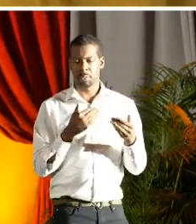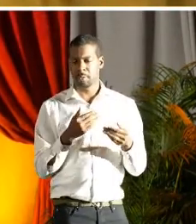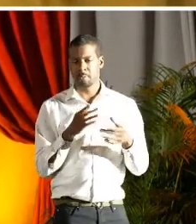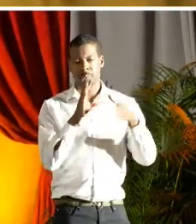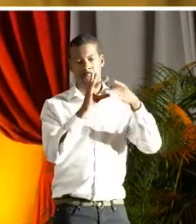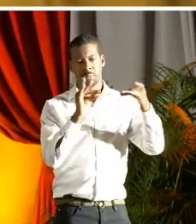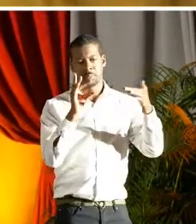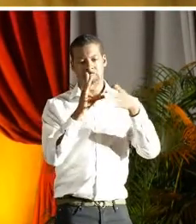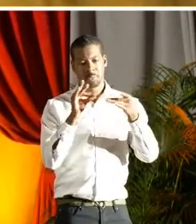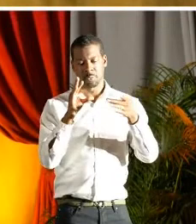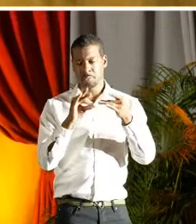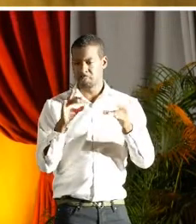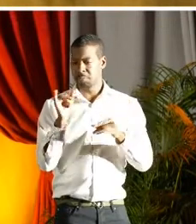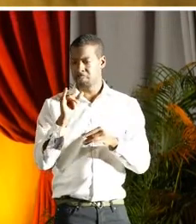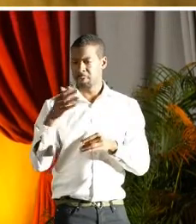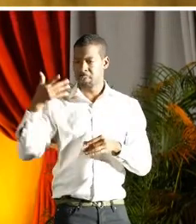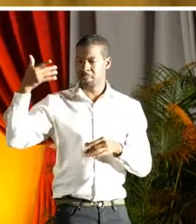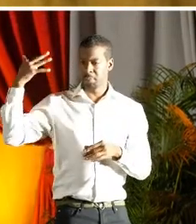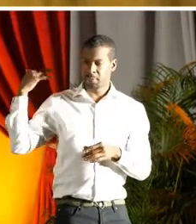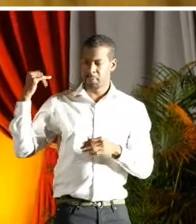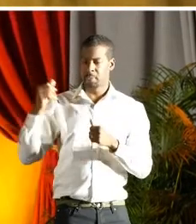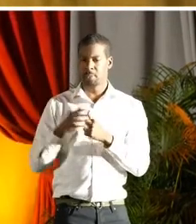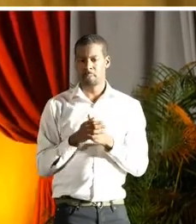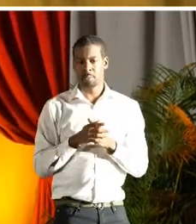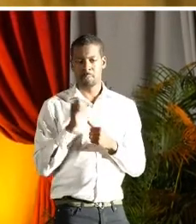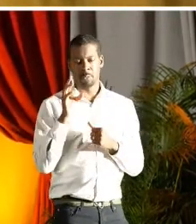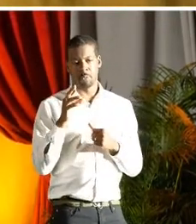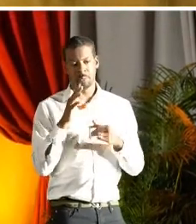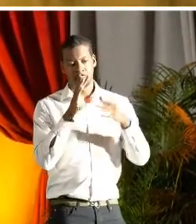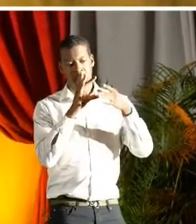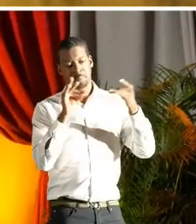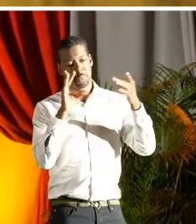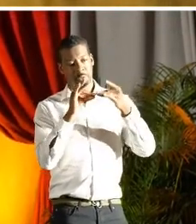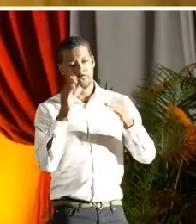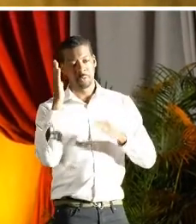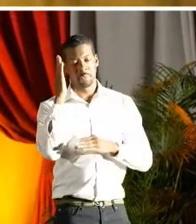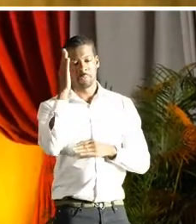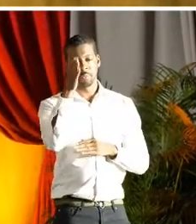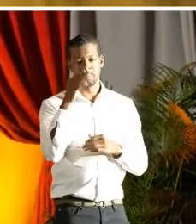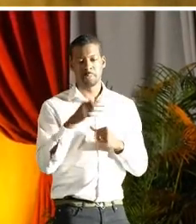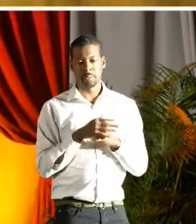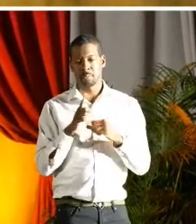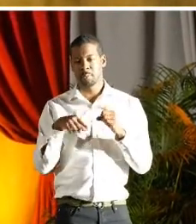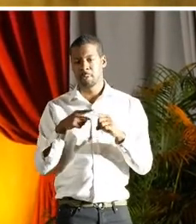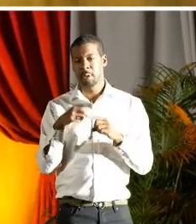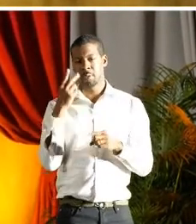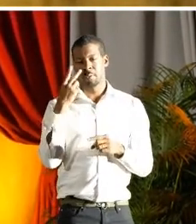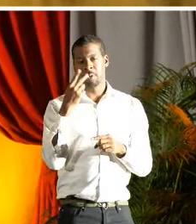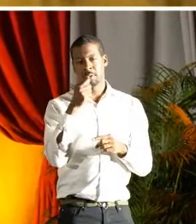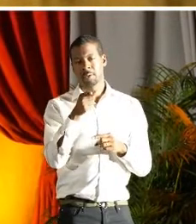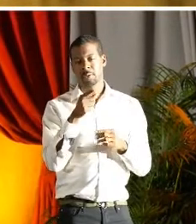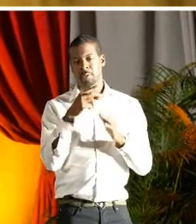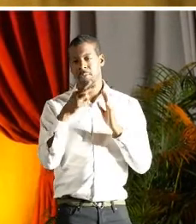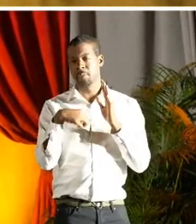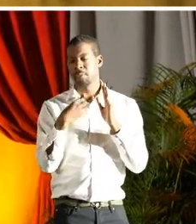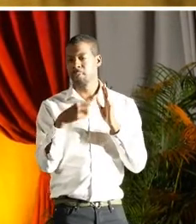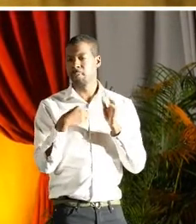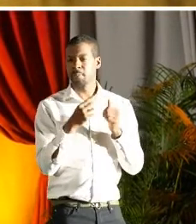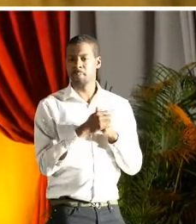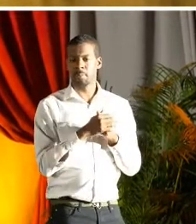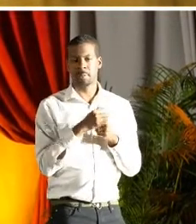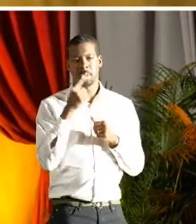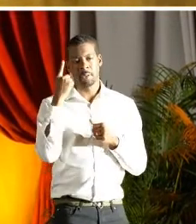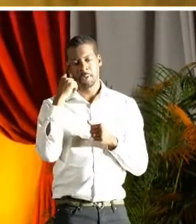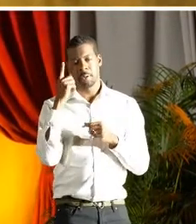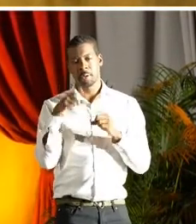storytelling that we've done in the past or whether the storytelling of the future, as I was watching the film, I thought how much